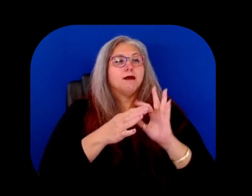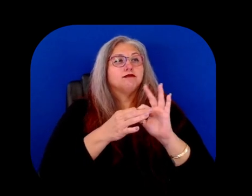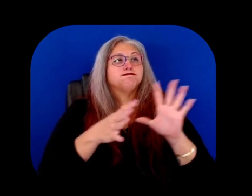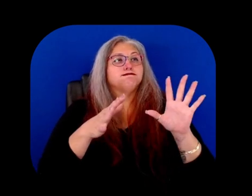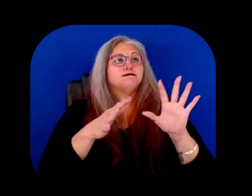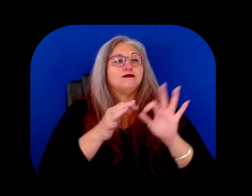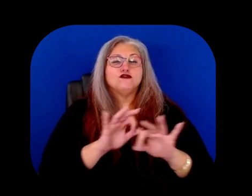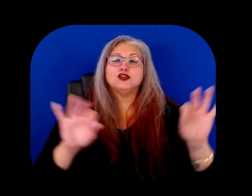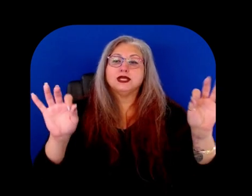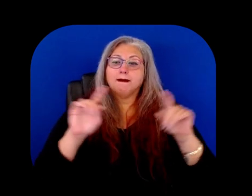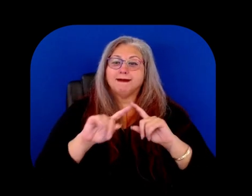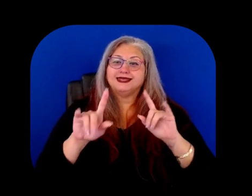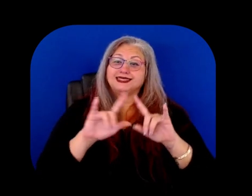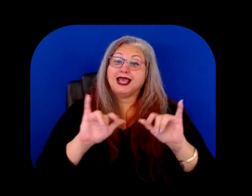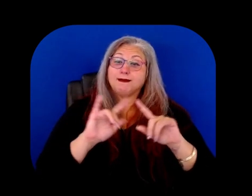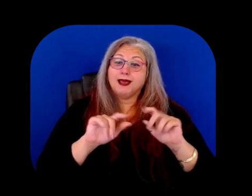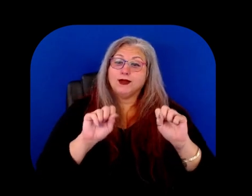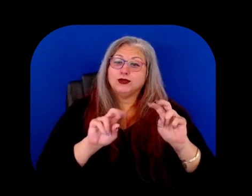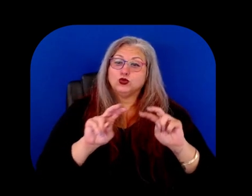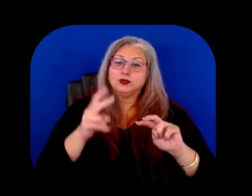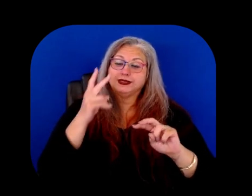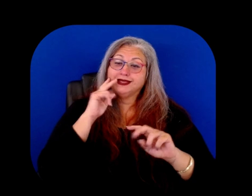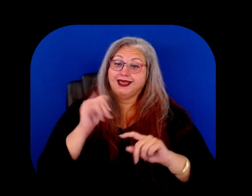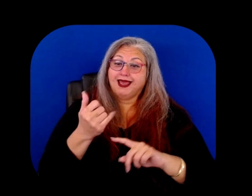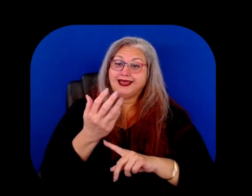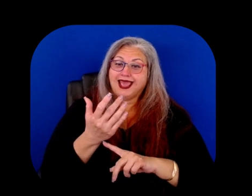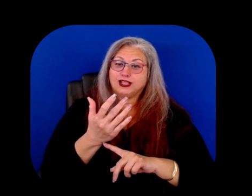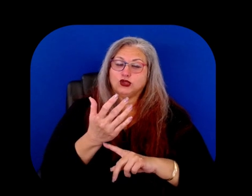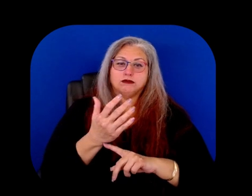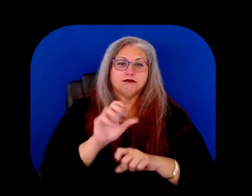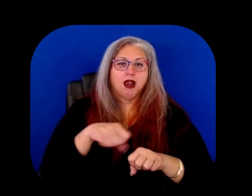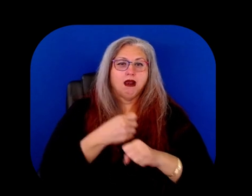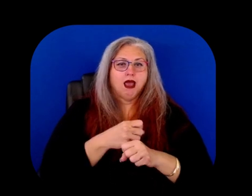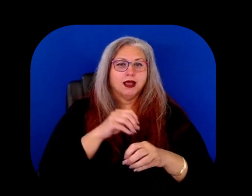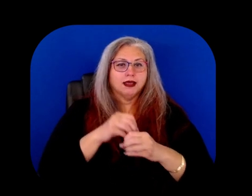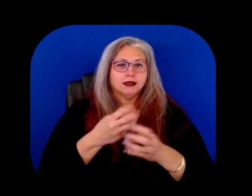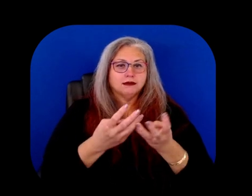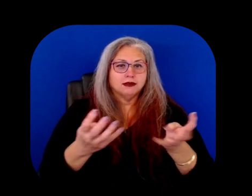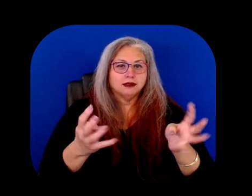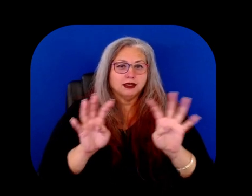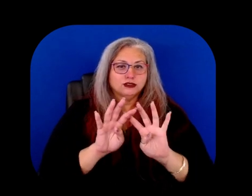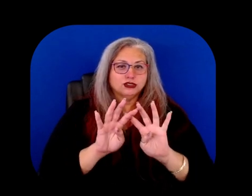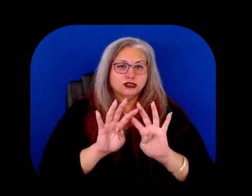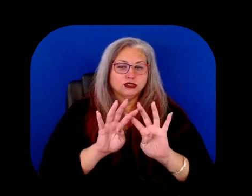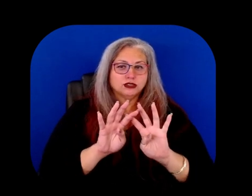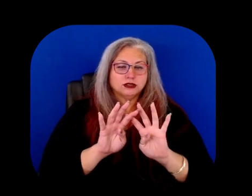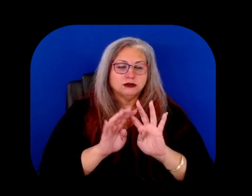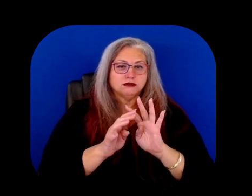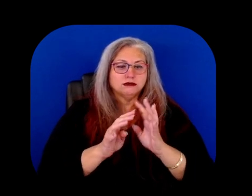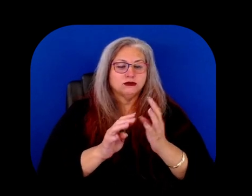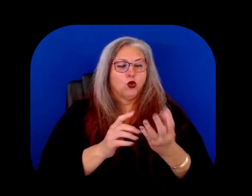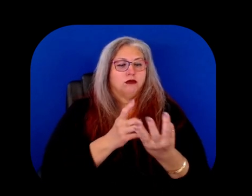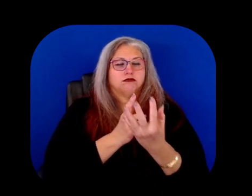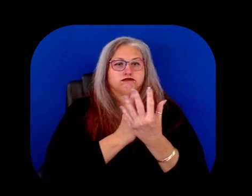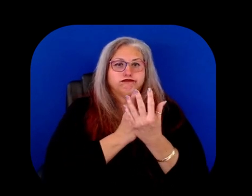the same time, as you can see, the candle is in a cage. It's caged. So